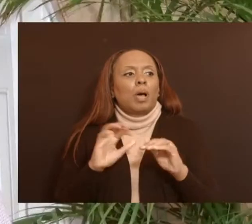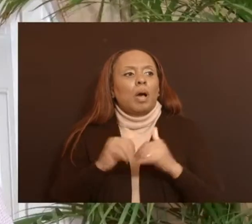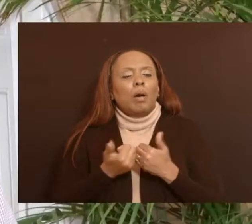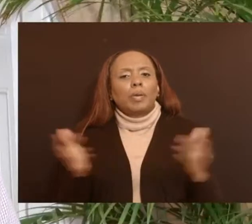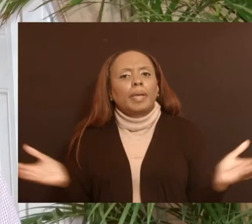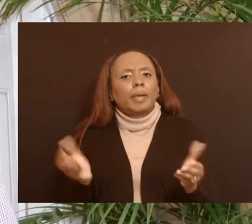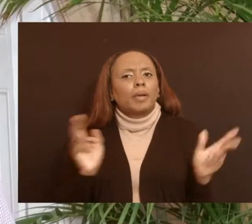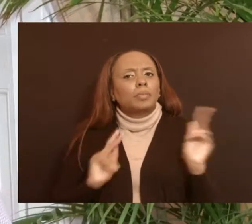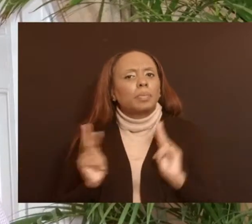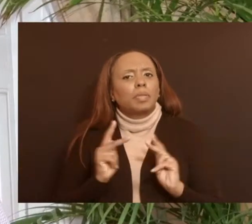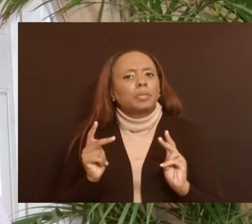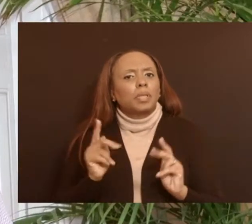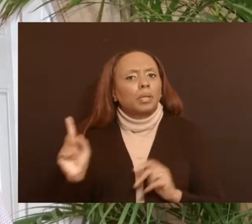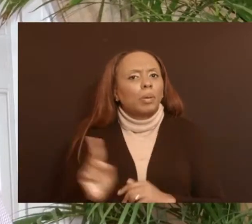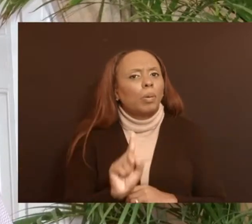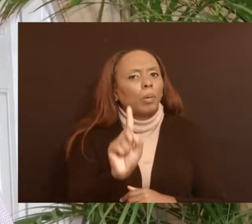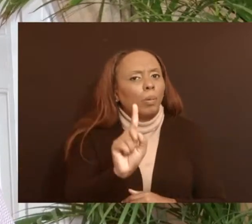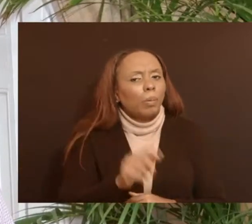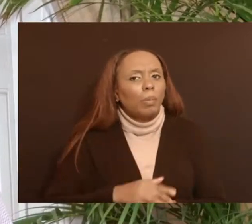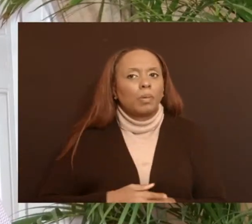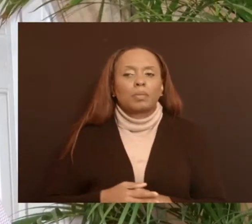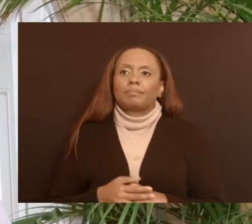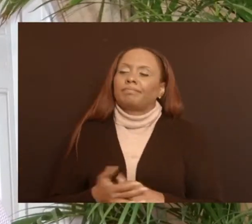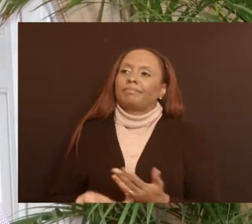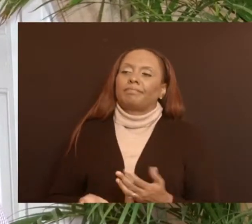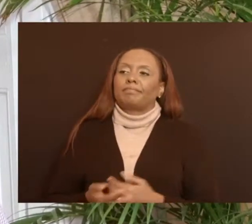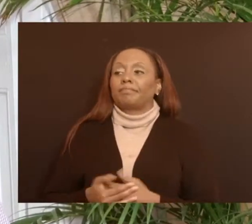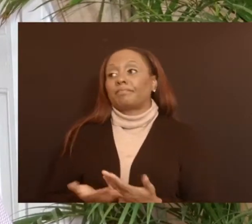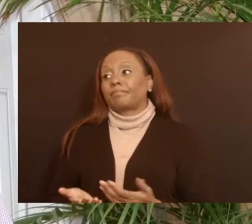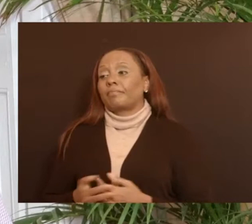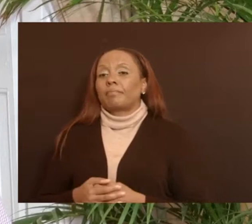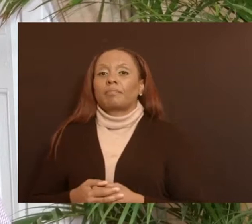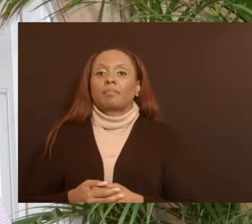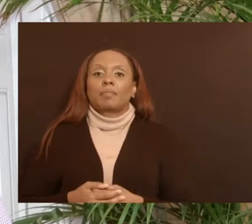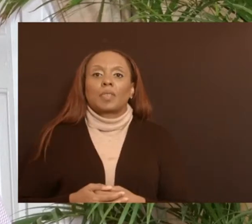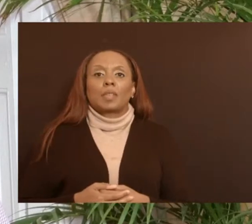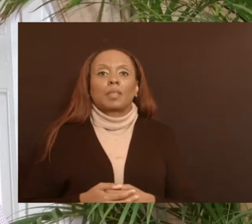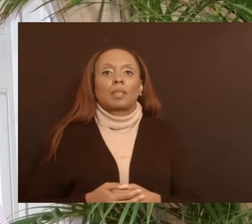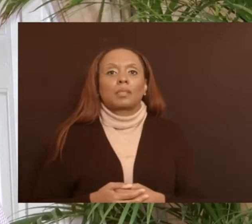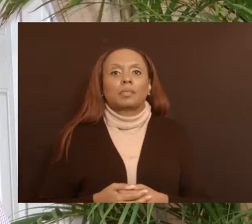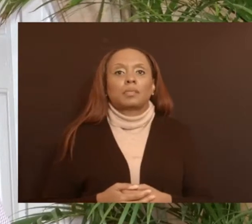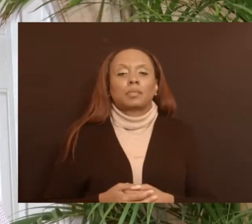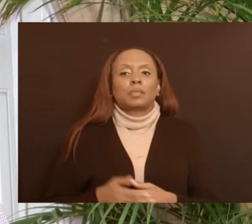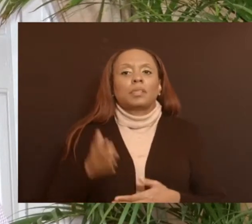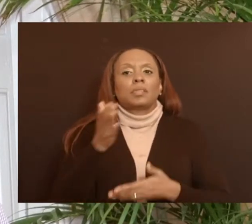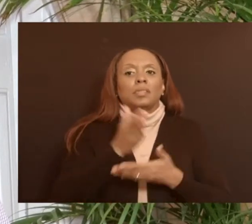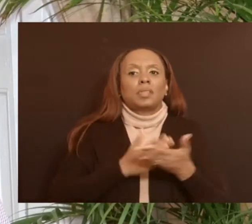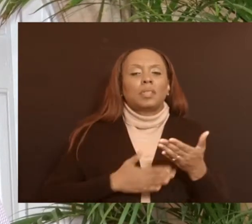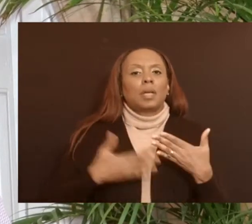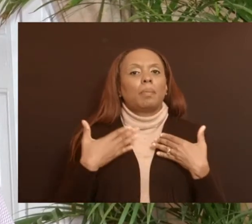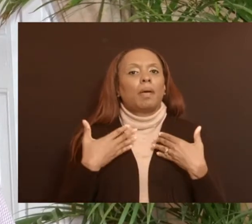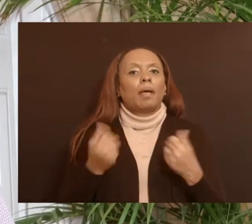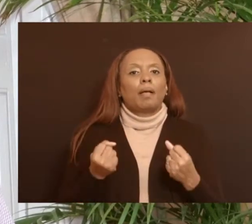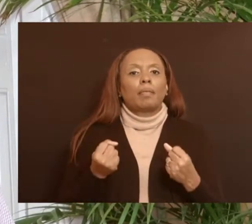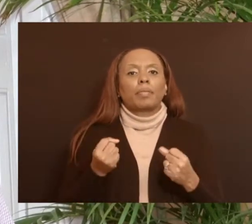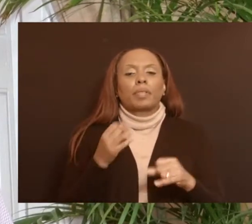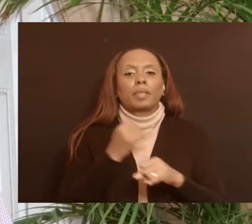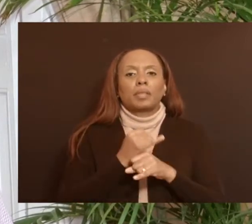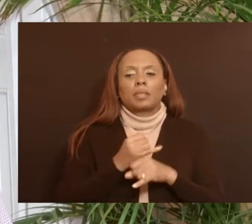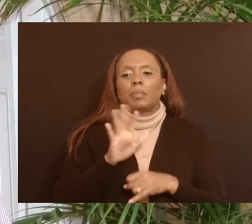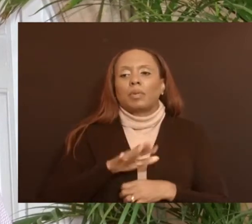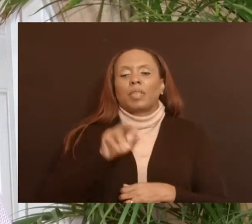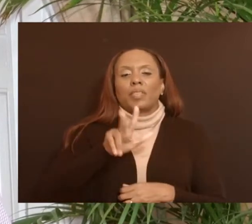So it varies from place to place. It is as low as 35% in some cases to as high as